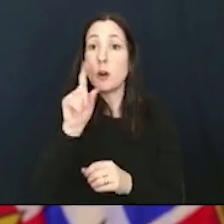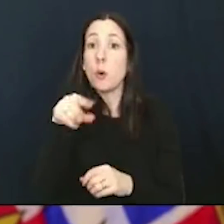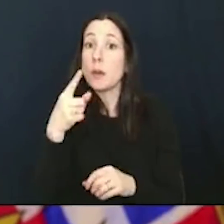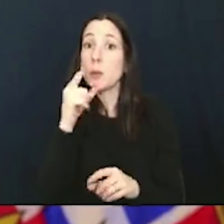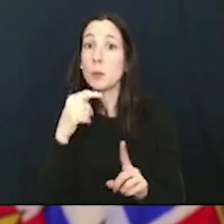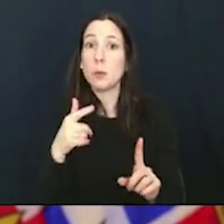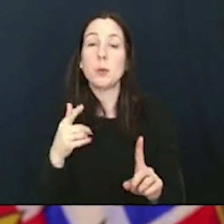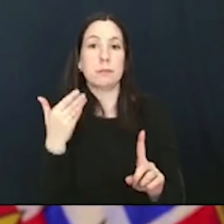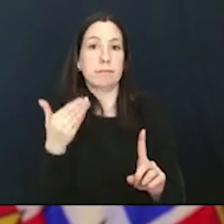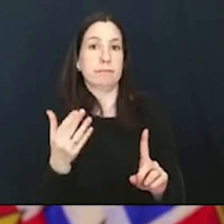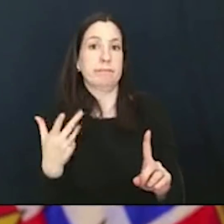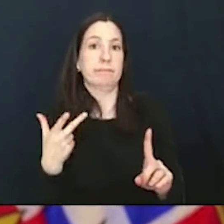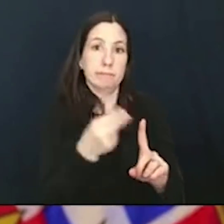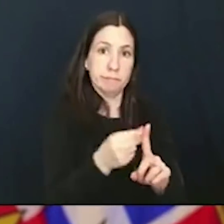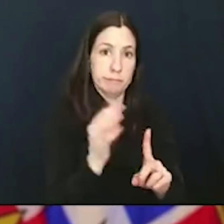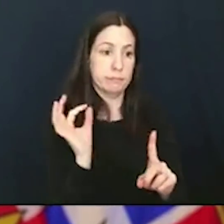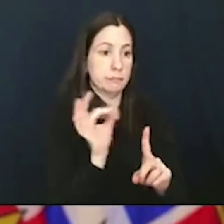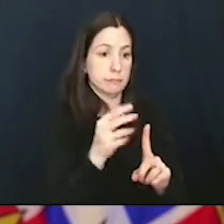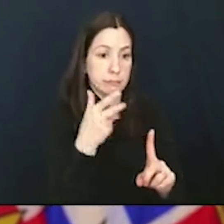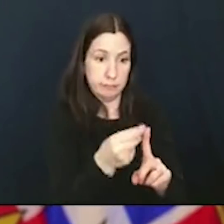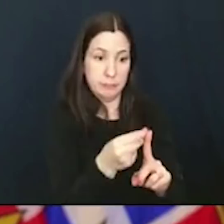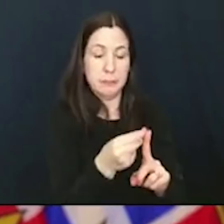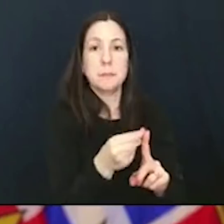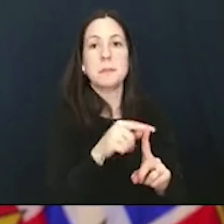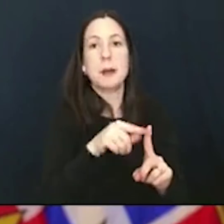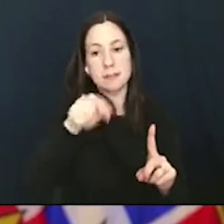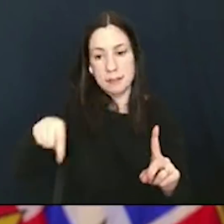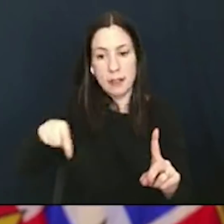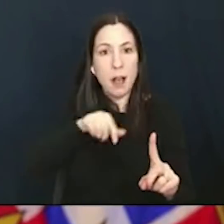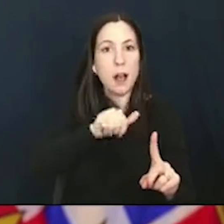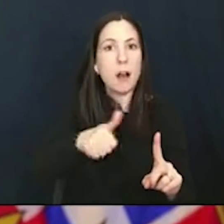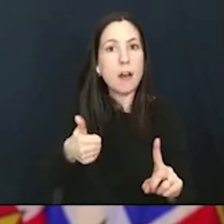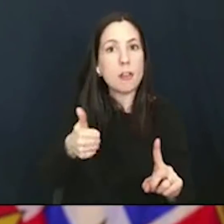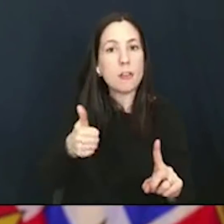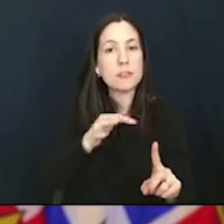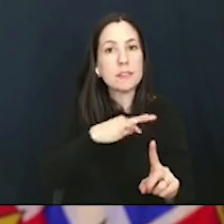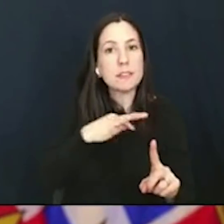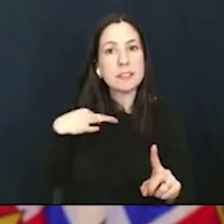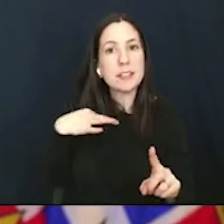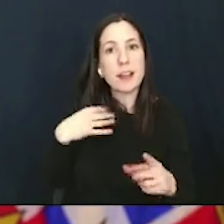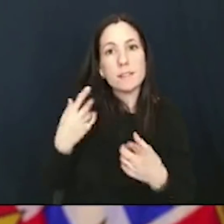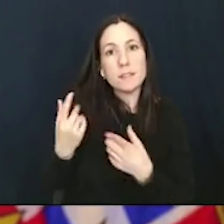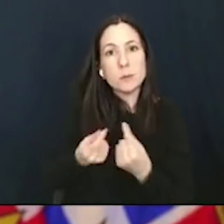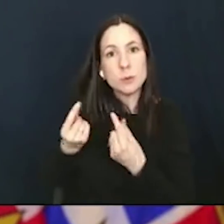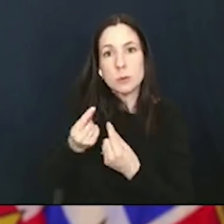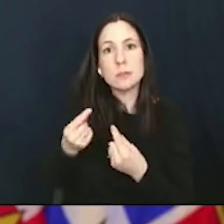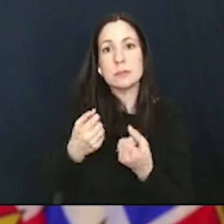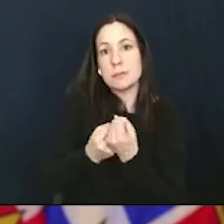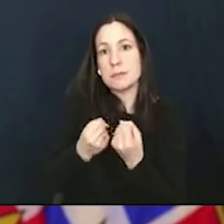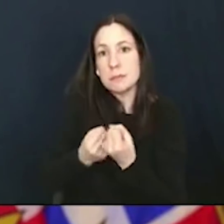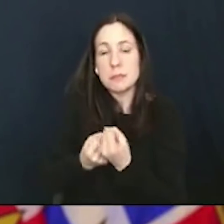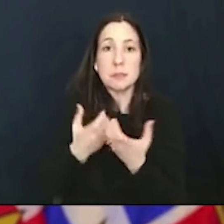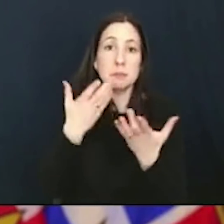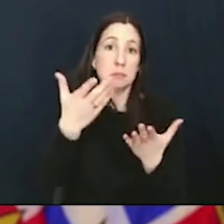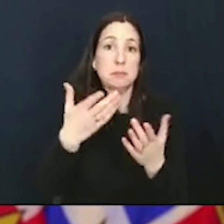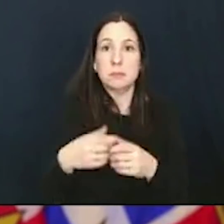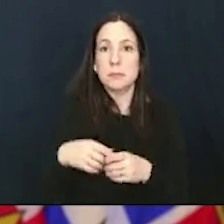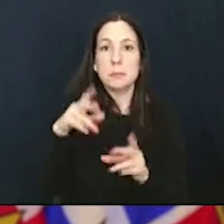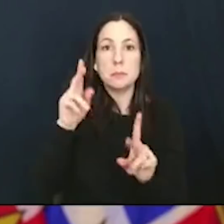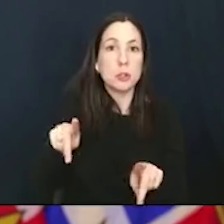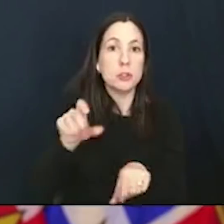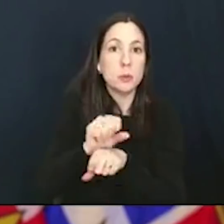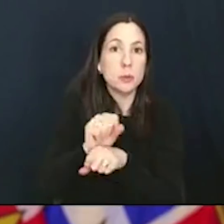into a clinic besides just putting the vaccine in one's arm. So there's a lot of things that, whether